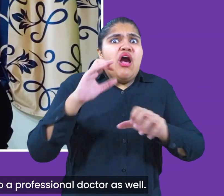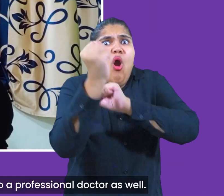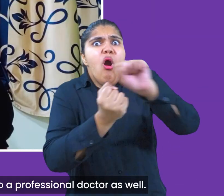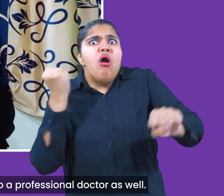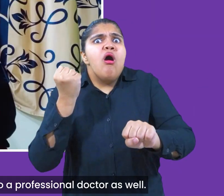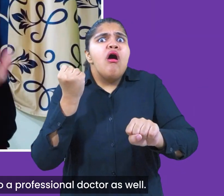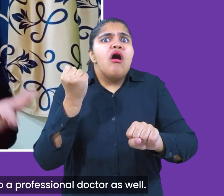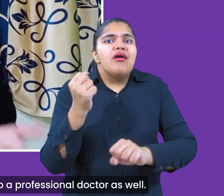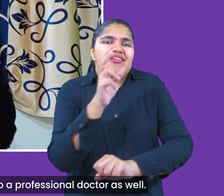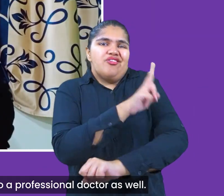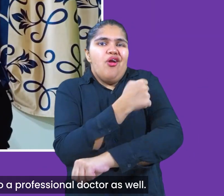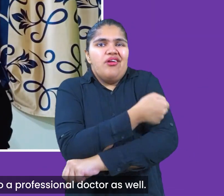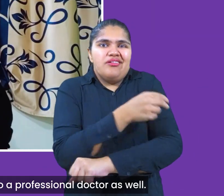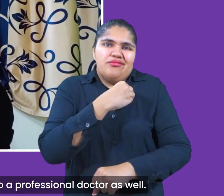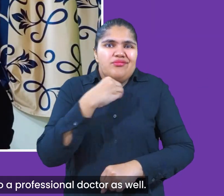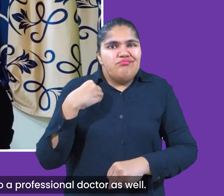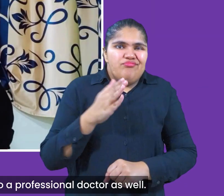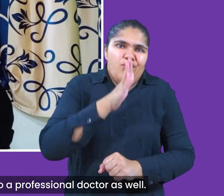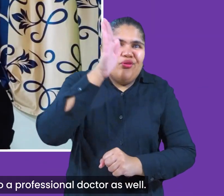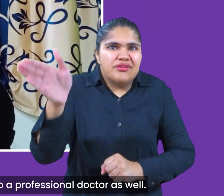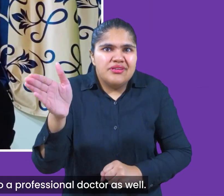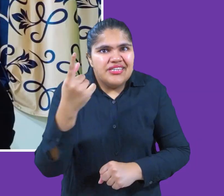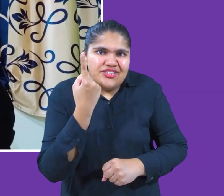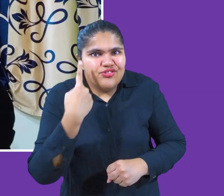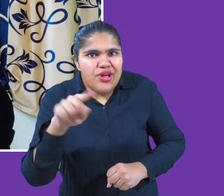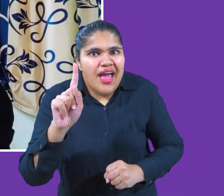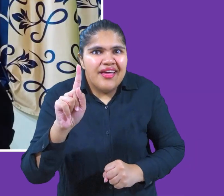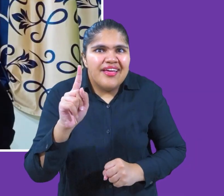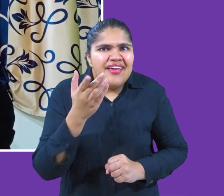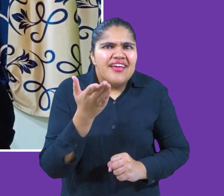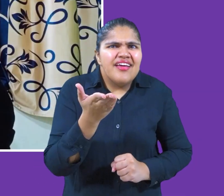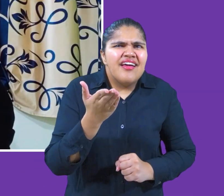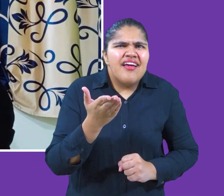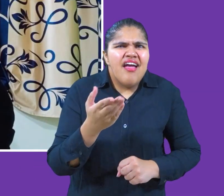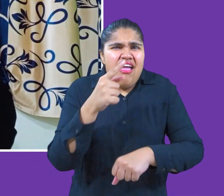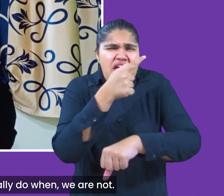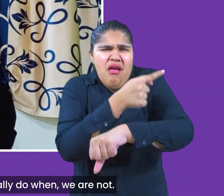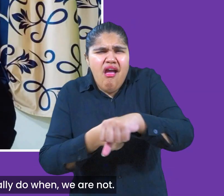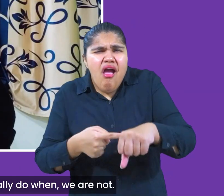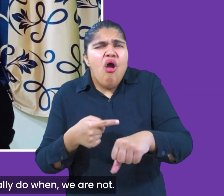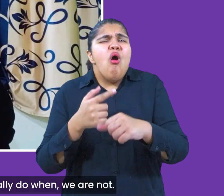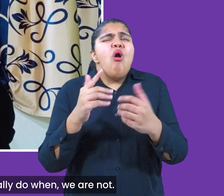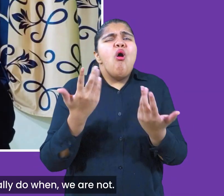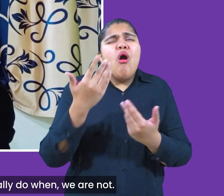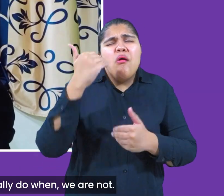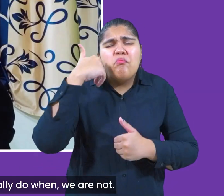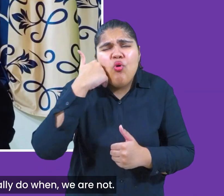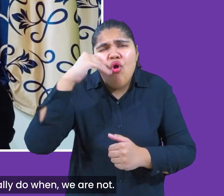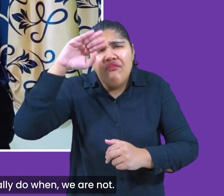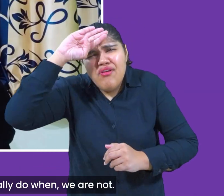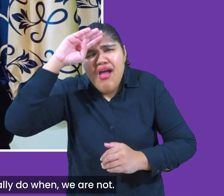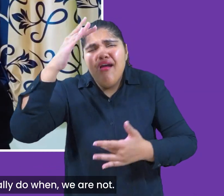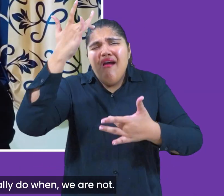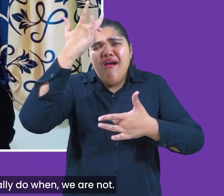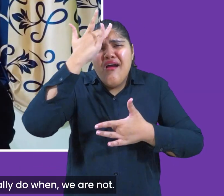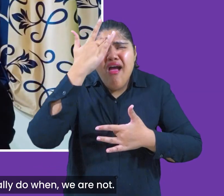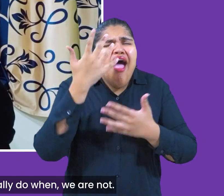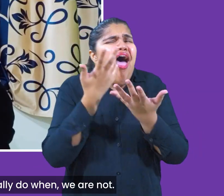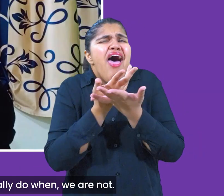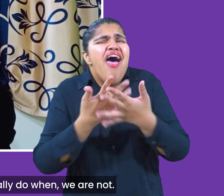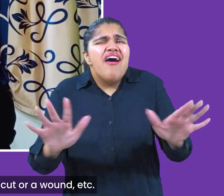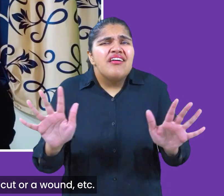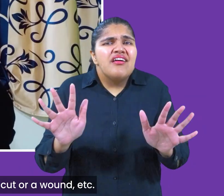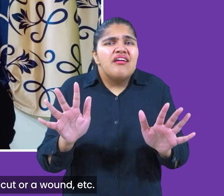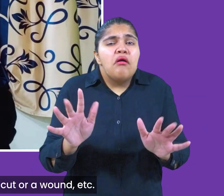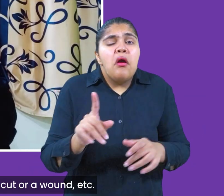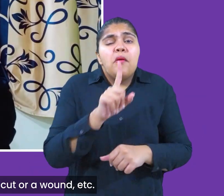much, then we may reach out to a professional doctor as well, right? Those are the things which we generally do when we